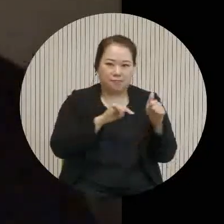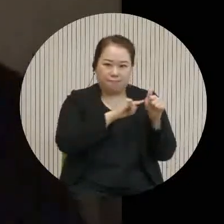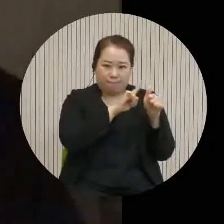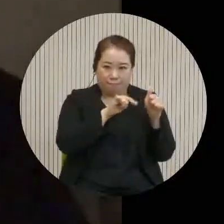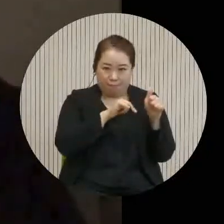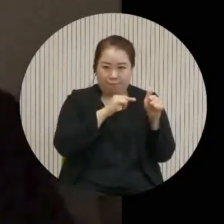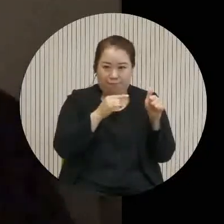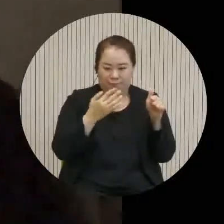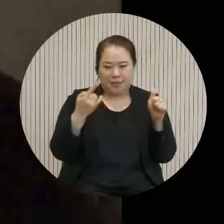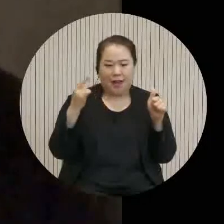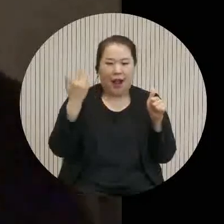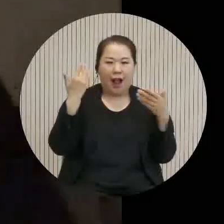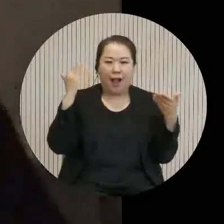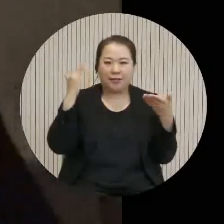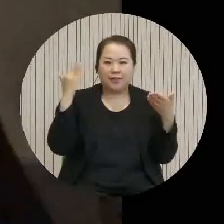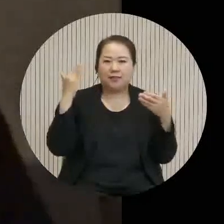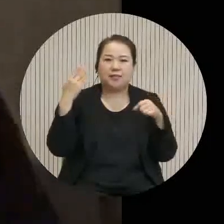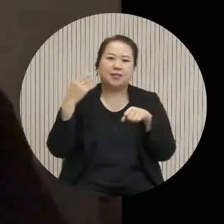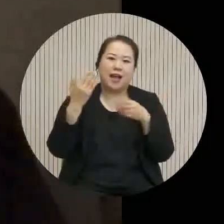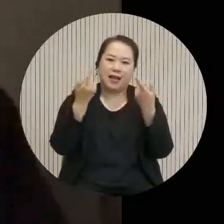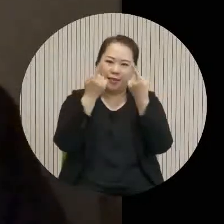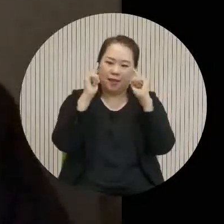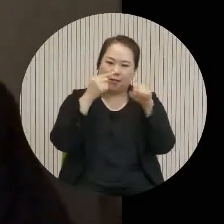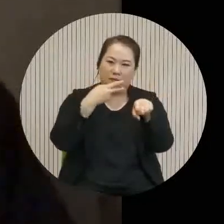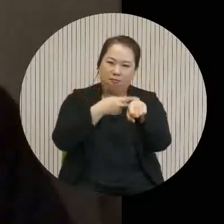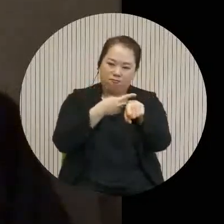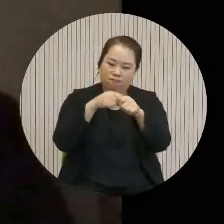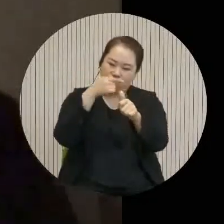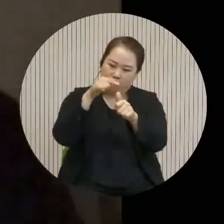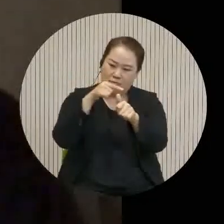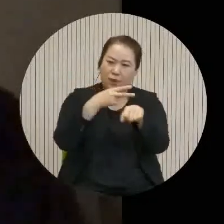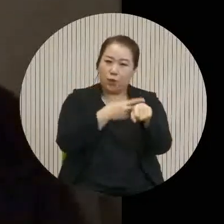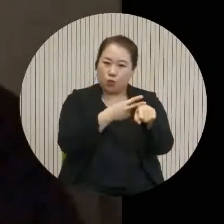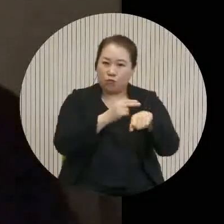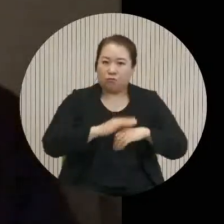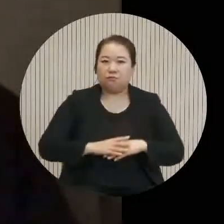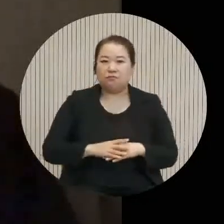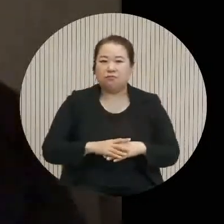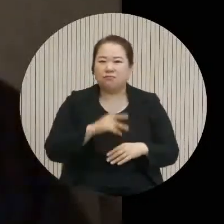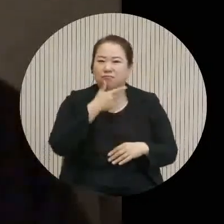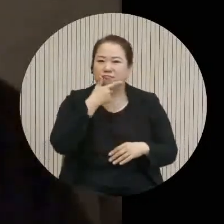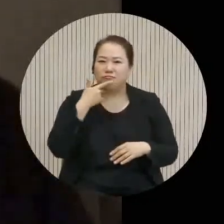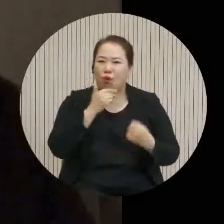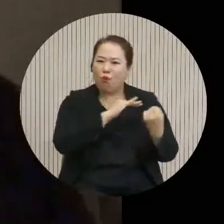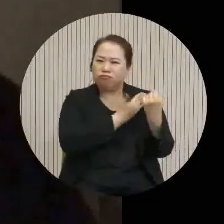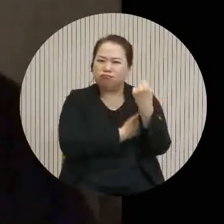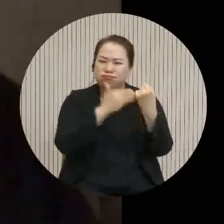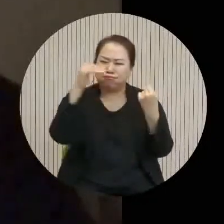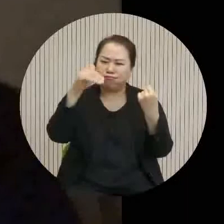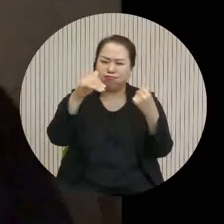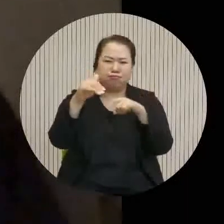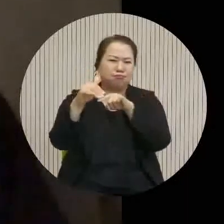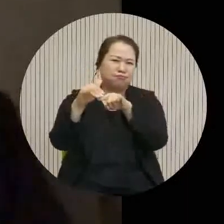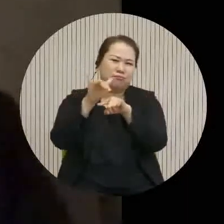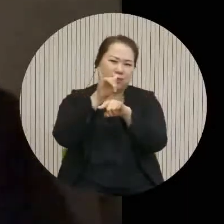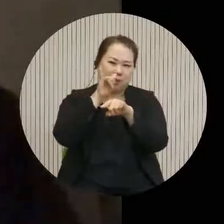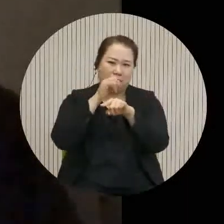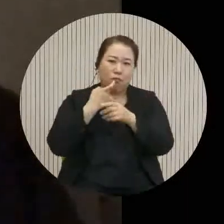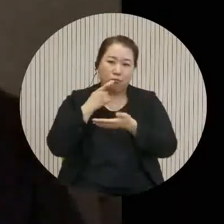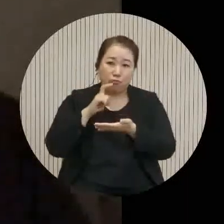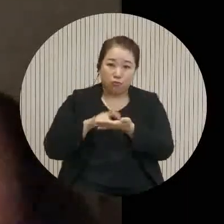Her students came having low levels of English, and the first 2 semesters listening to stories that she